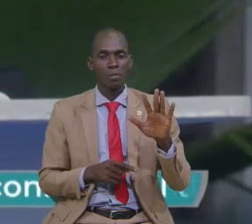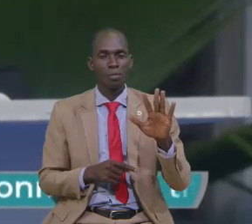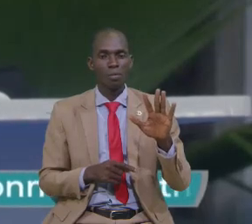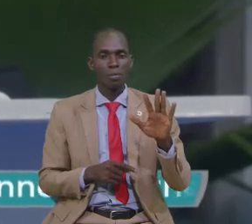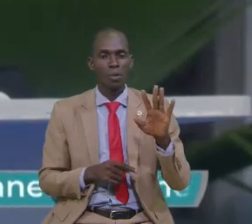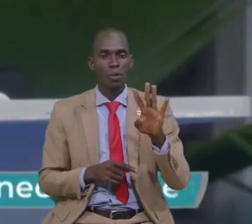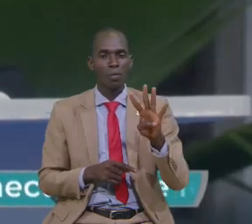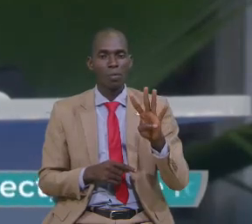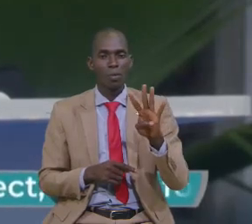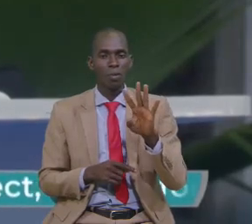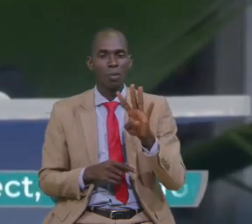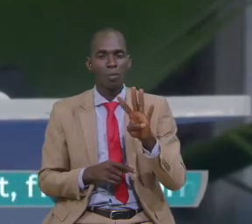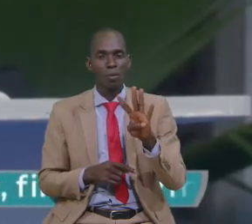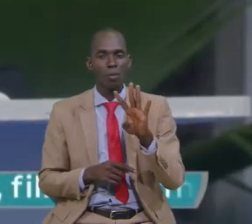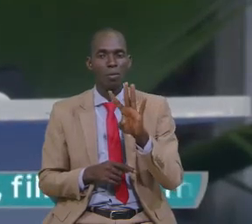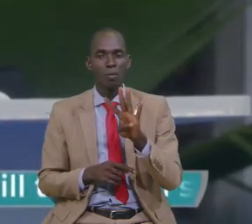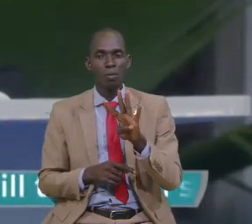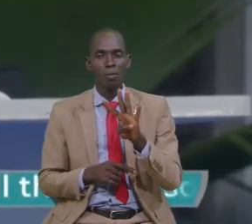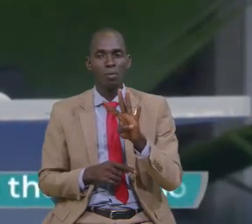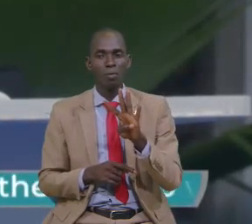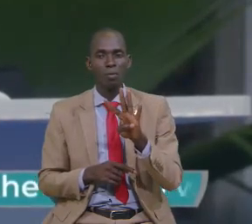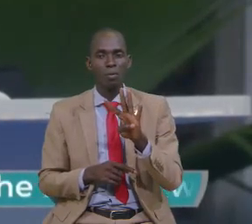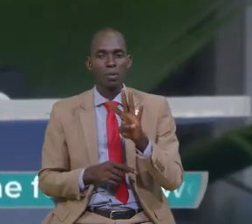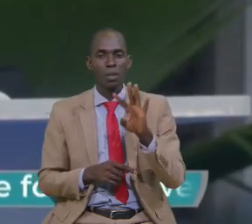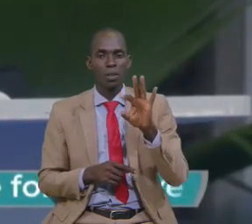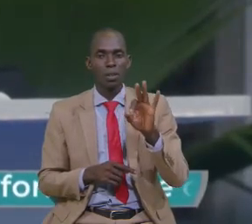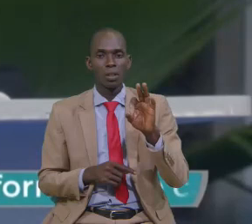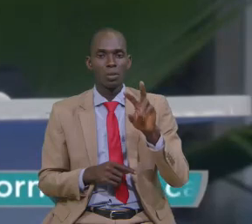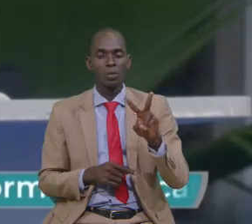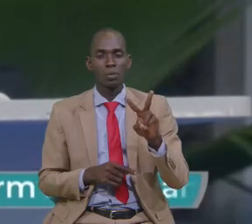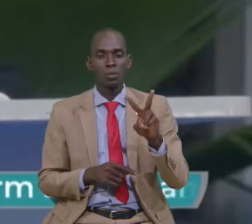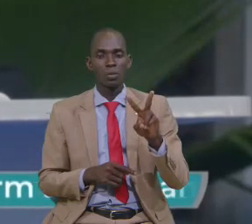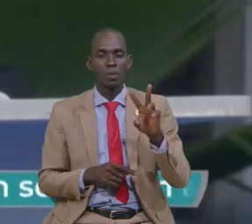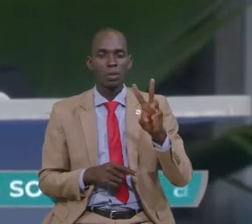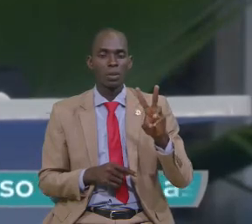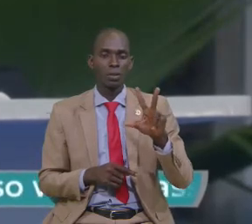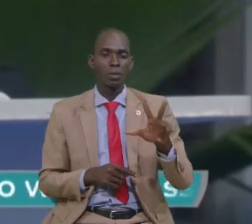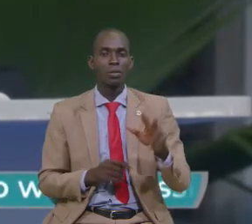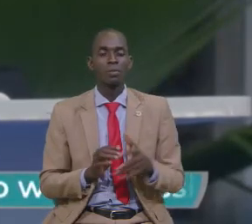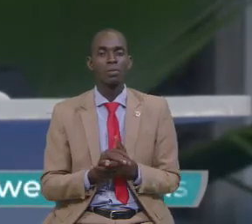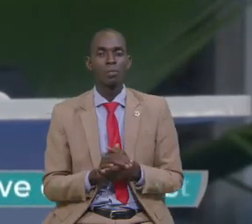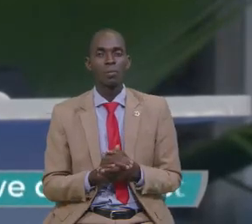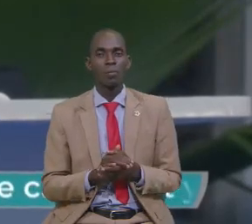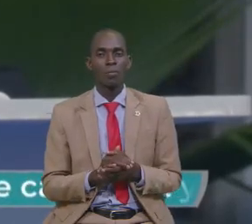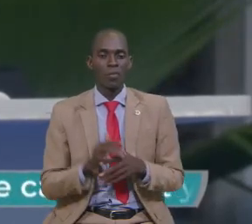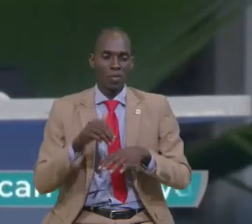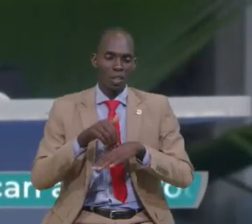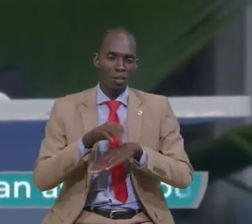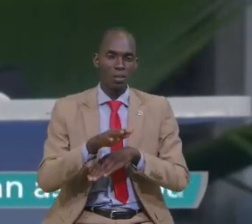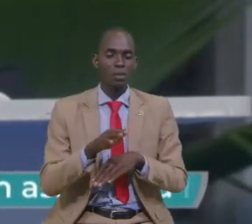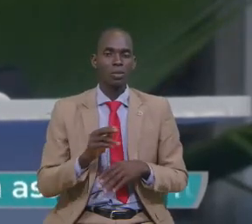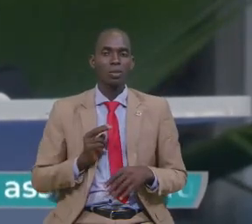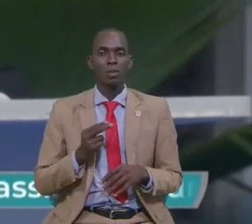four four four nine two six three so send us